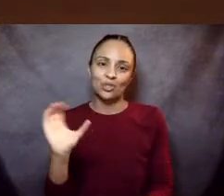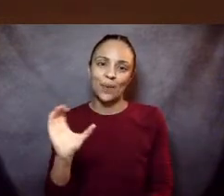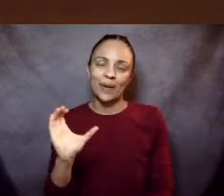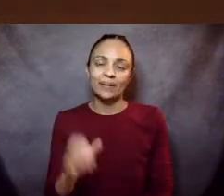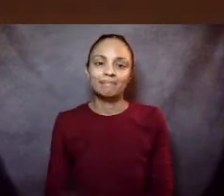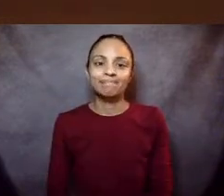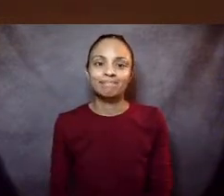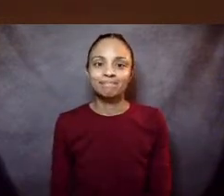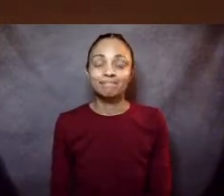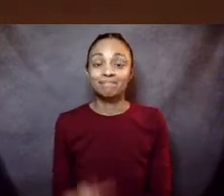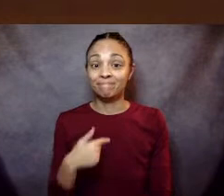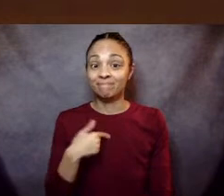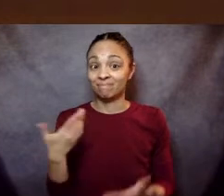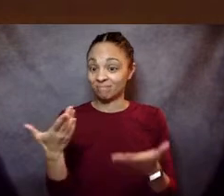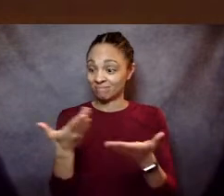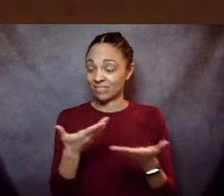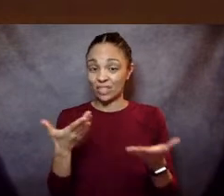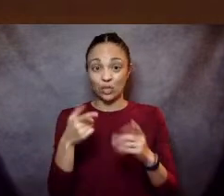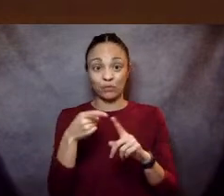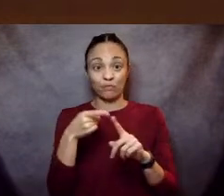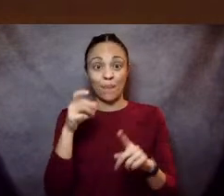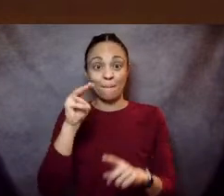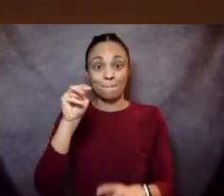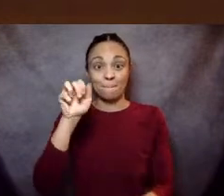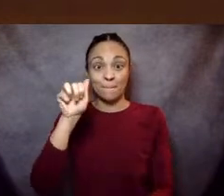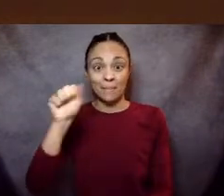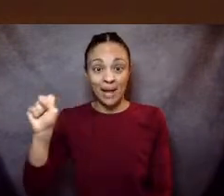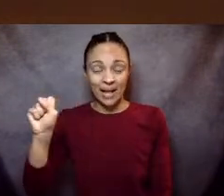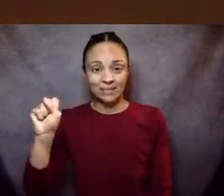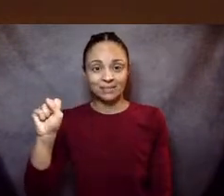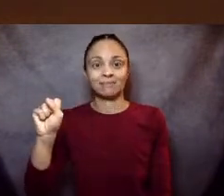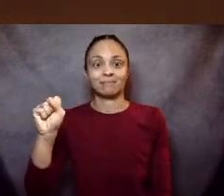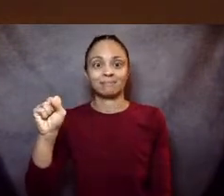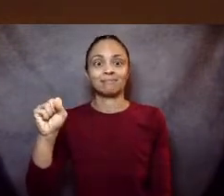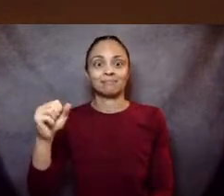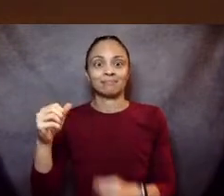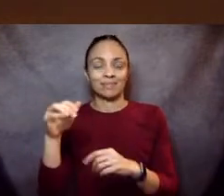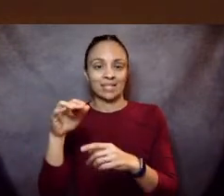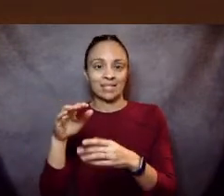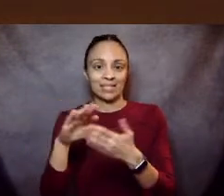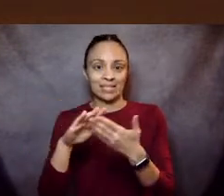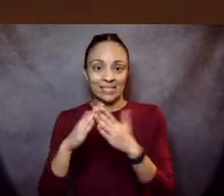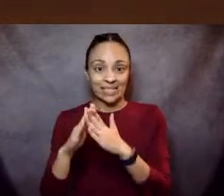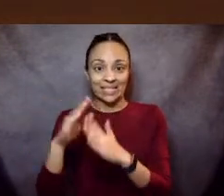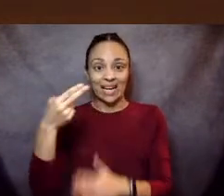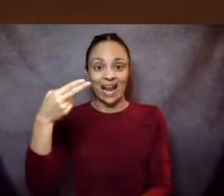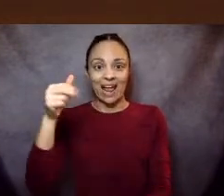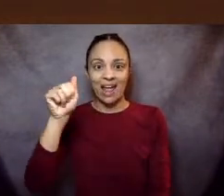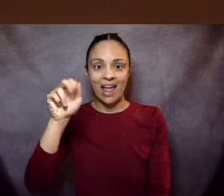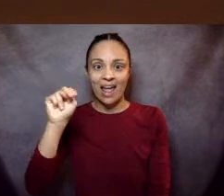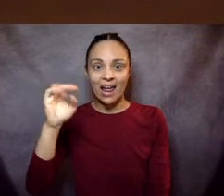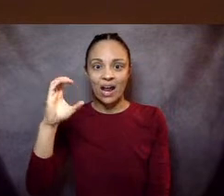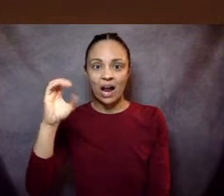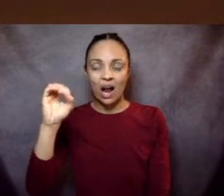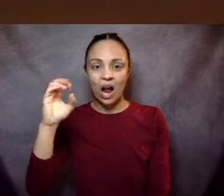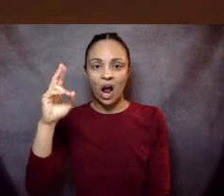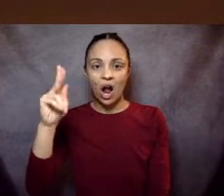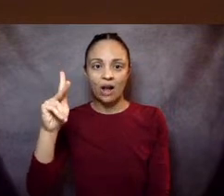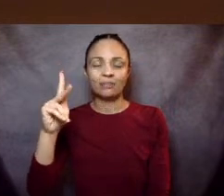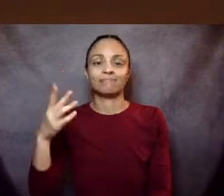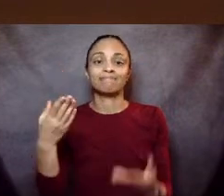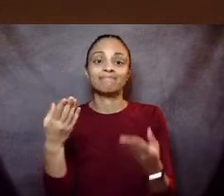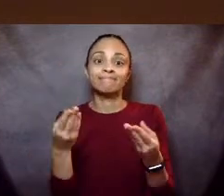from Massachusetts, from Hancock, Massachusetts, the home of the original lands of the Mohican